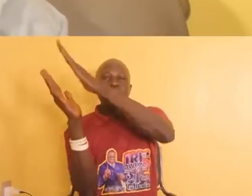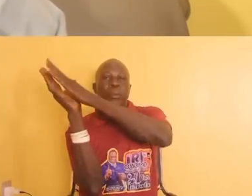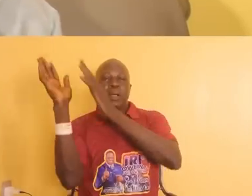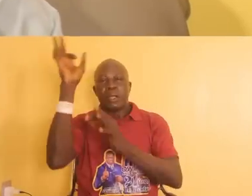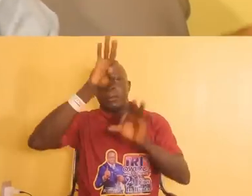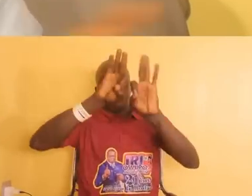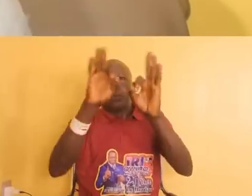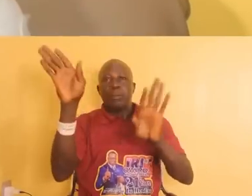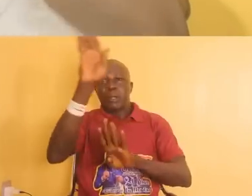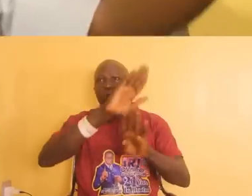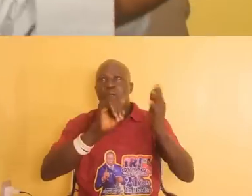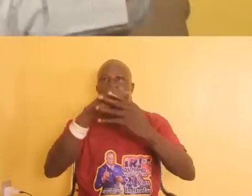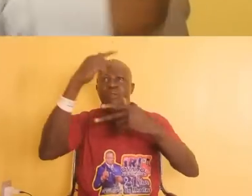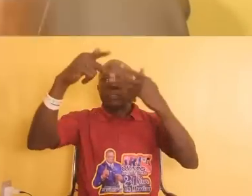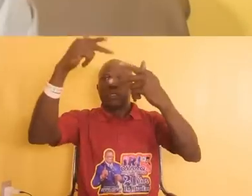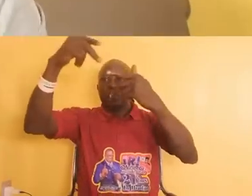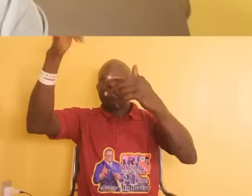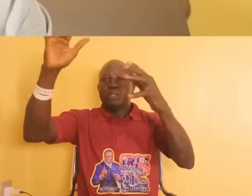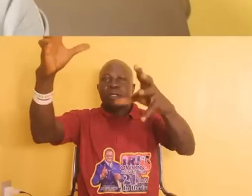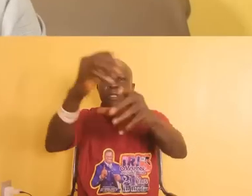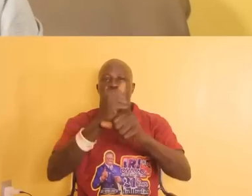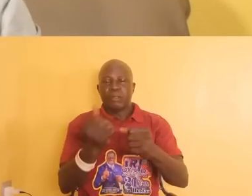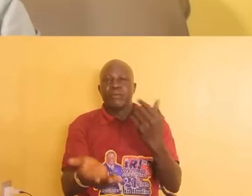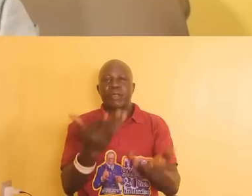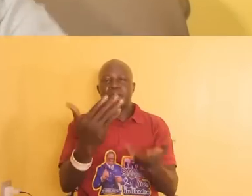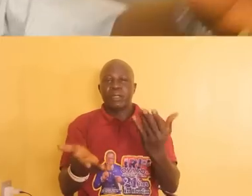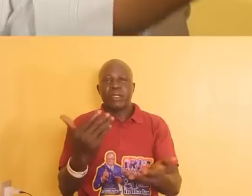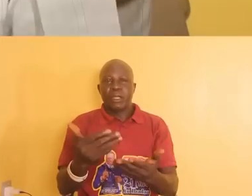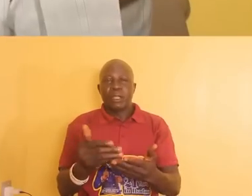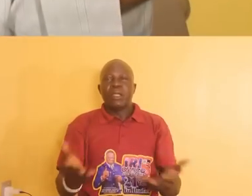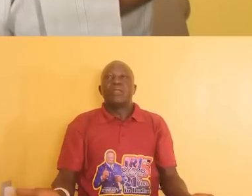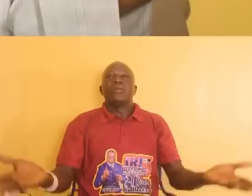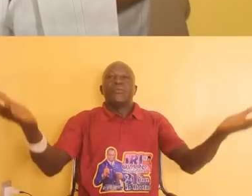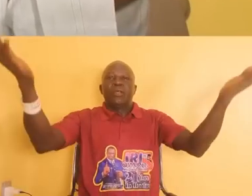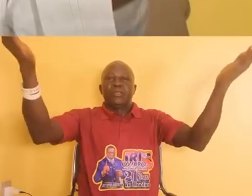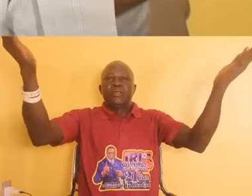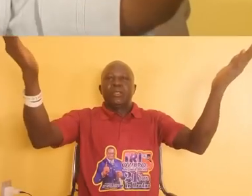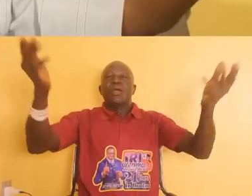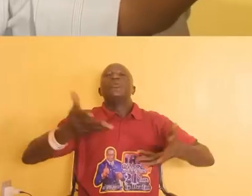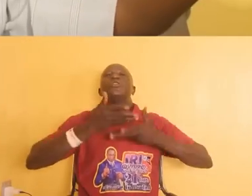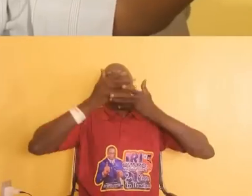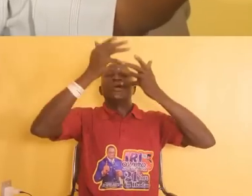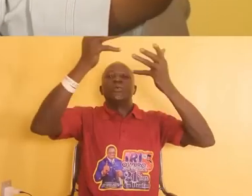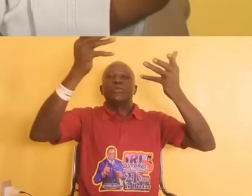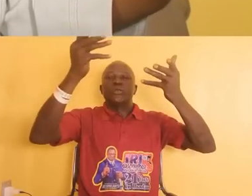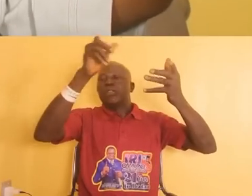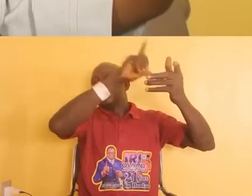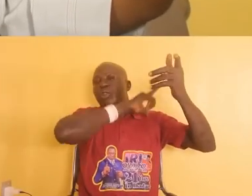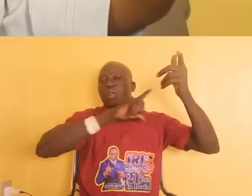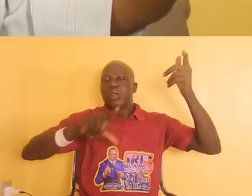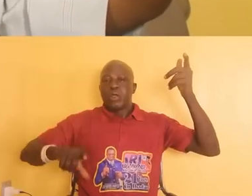Ogun ìran. Bass of generation. Ẹ̀gbin náà. Ẹgbẹ́ wọ́n sọ̀kì. Lift up your hands. Pariwo. We will shout.